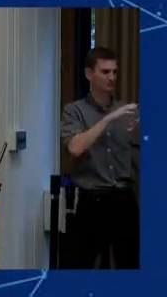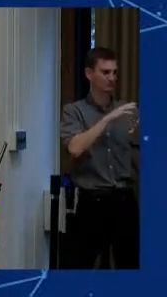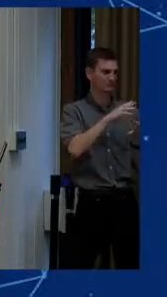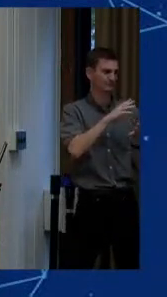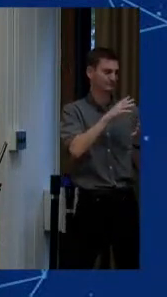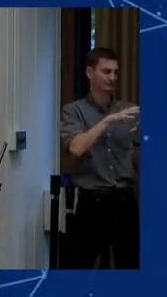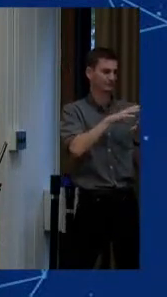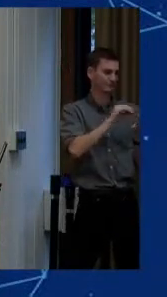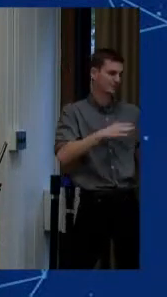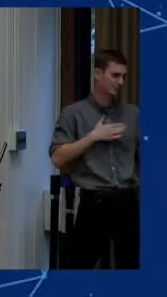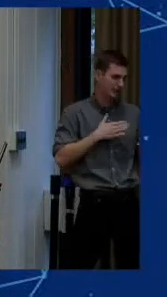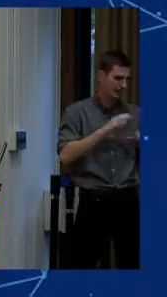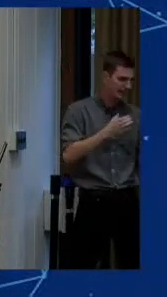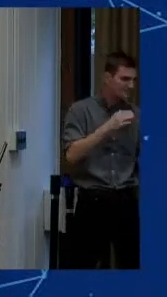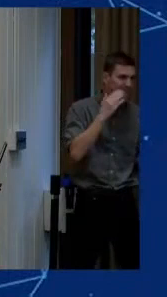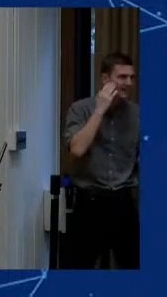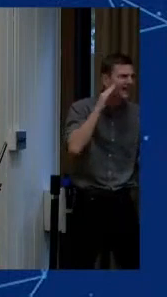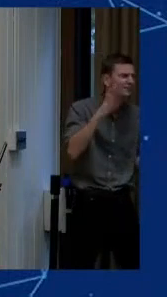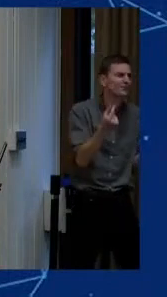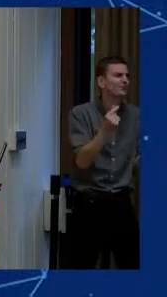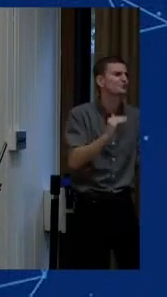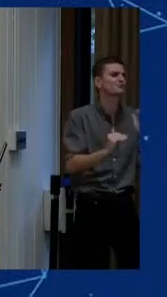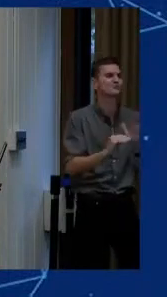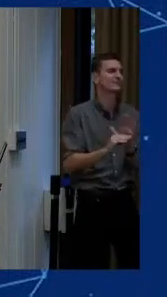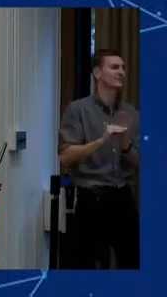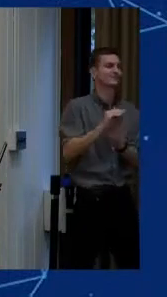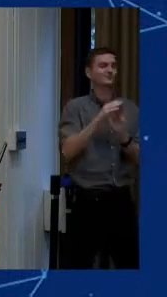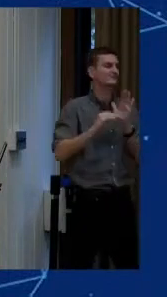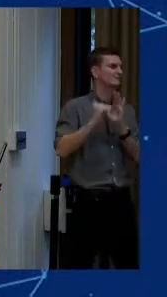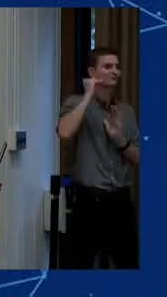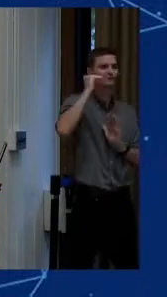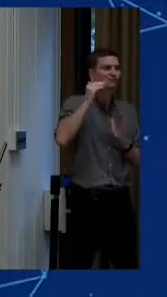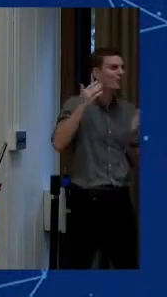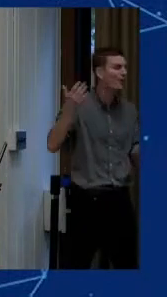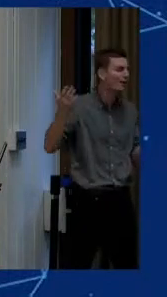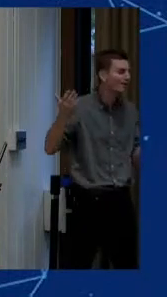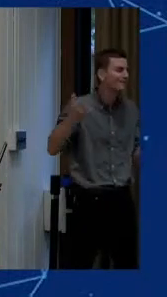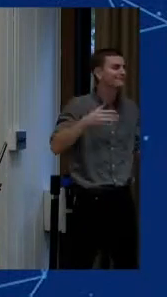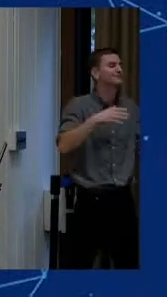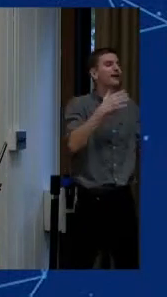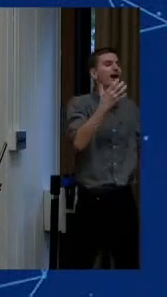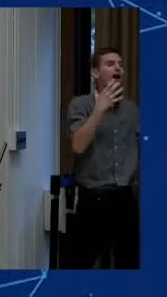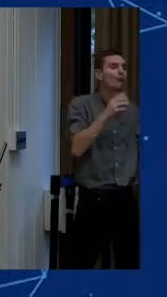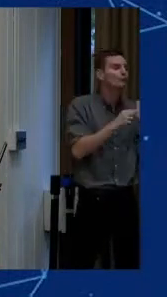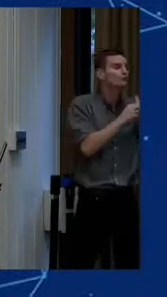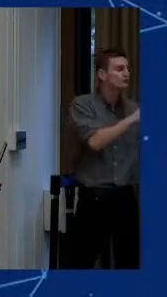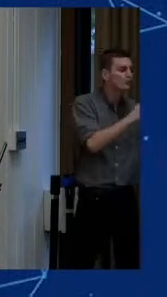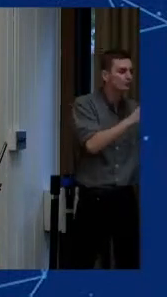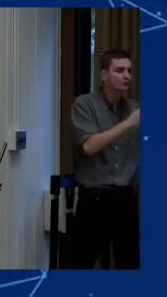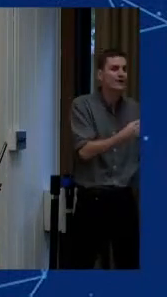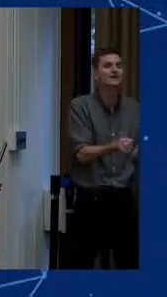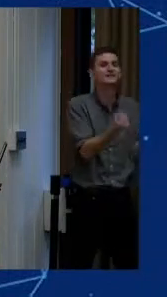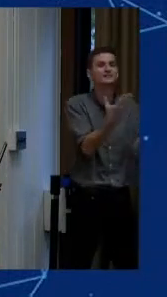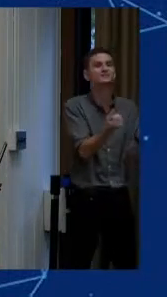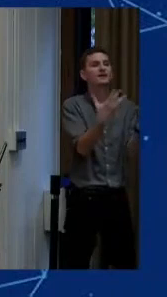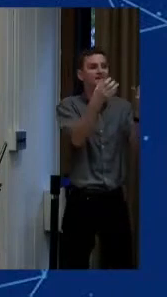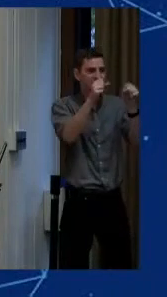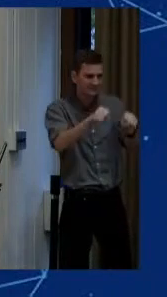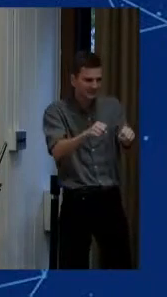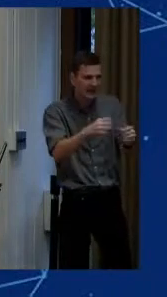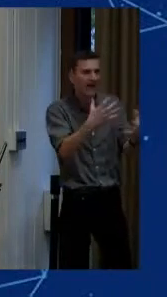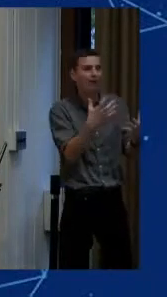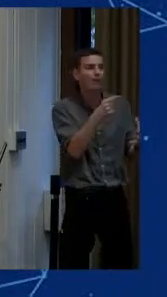when they grow up, right? I want to expose them to as many things as I possibly can. And I want them to get used